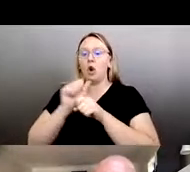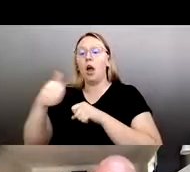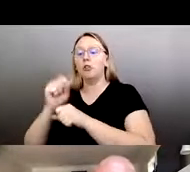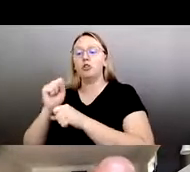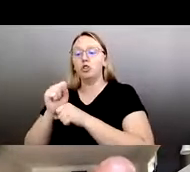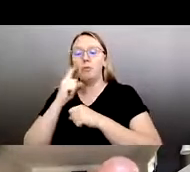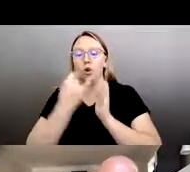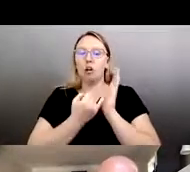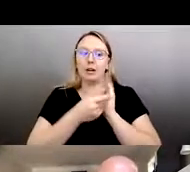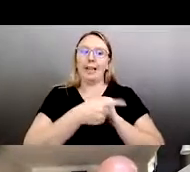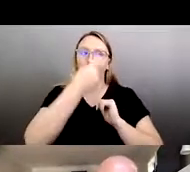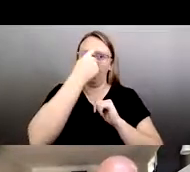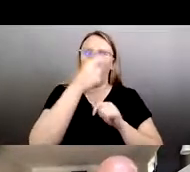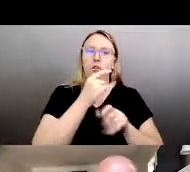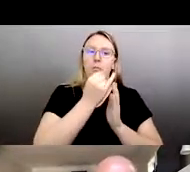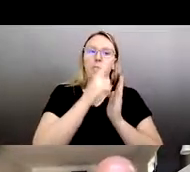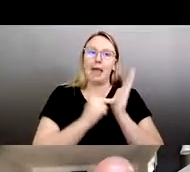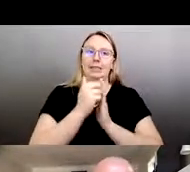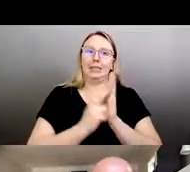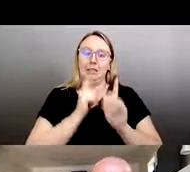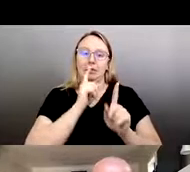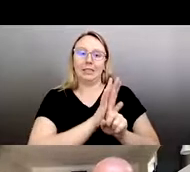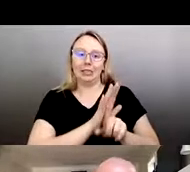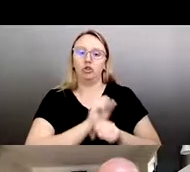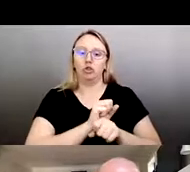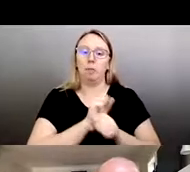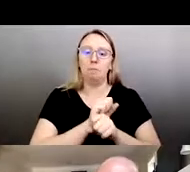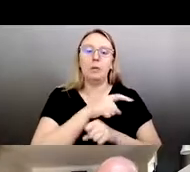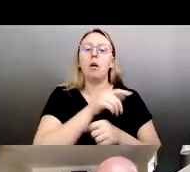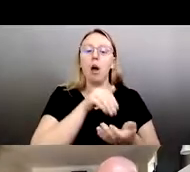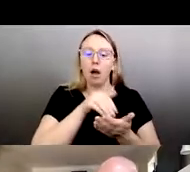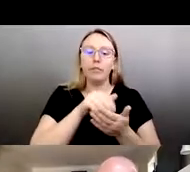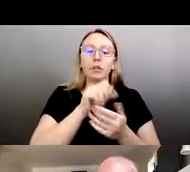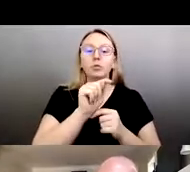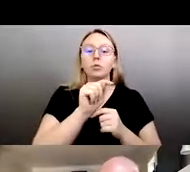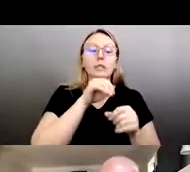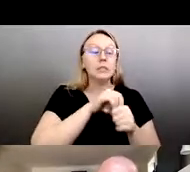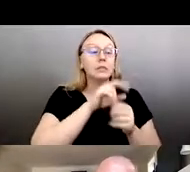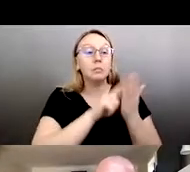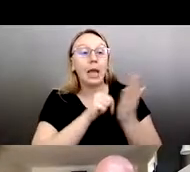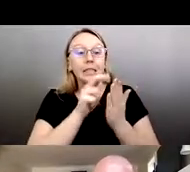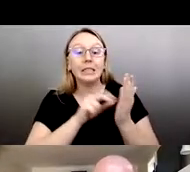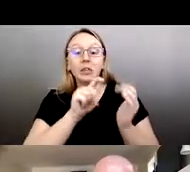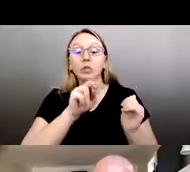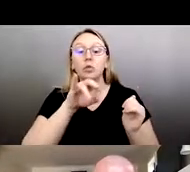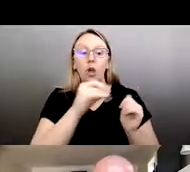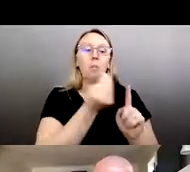of painting as his day job and would often be in the studio Monday through Friday, 5 days a week, as if it was a kind of day